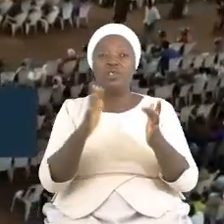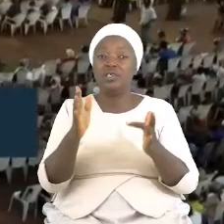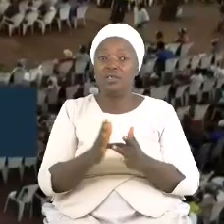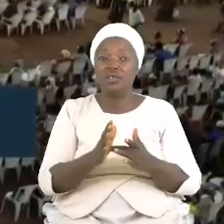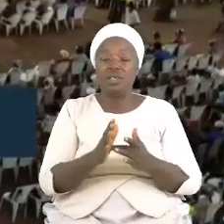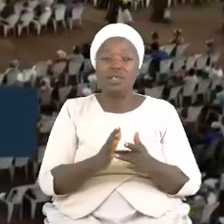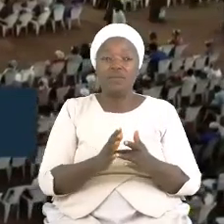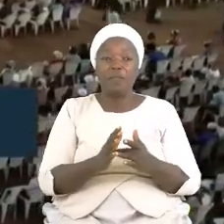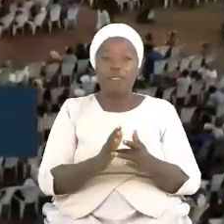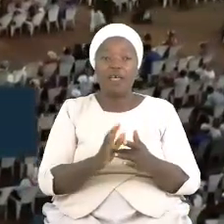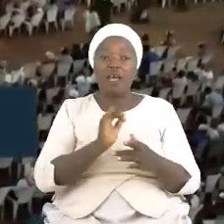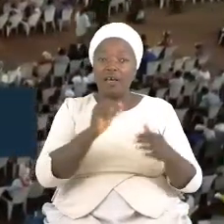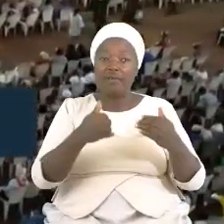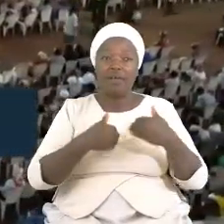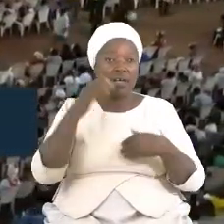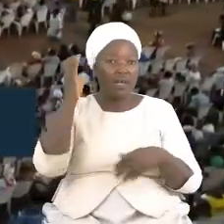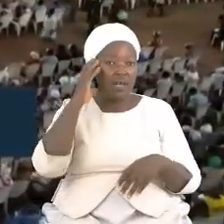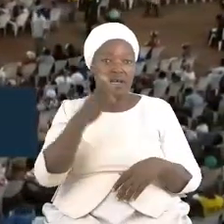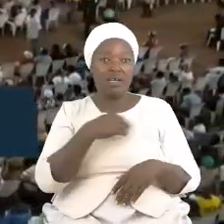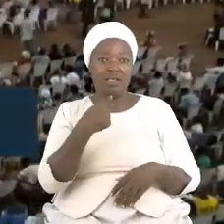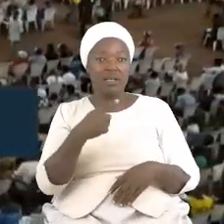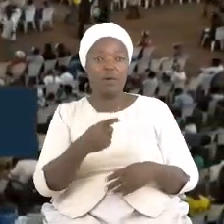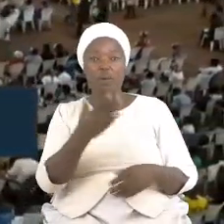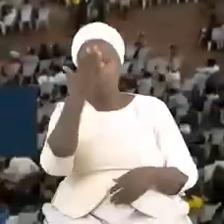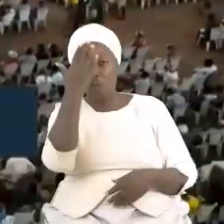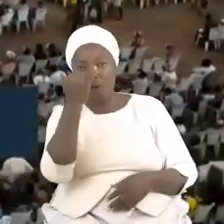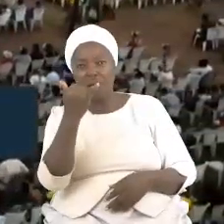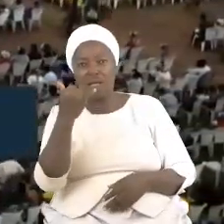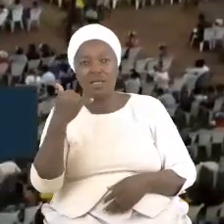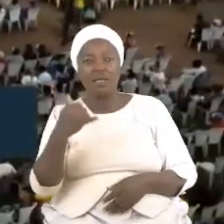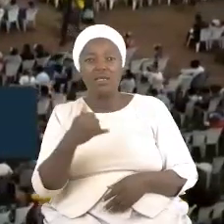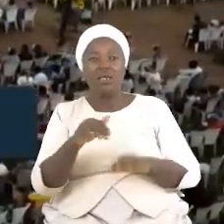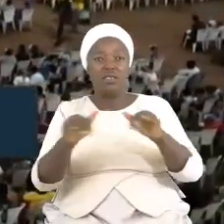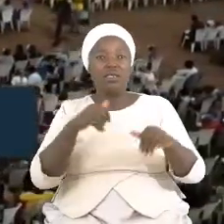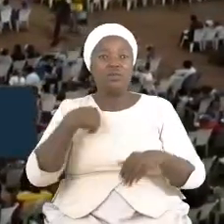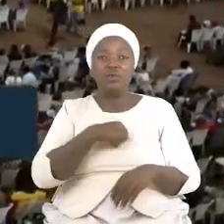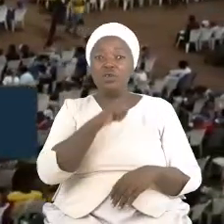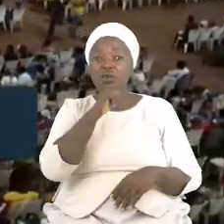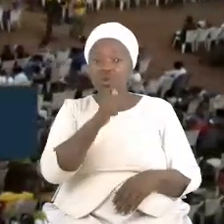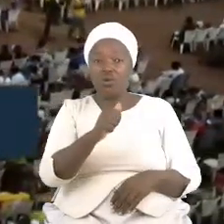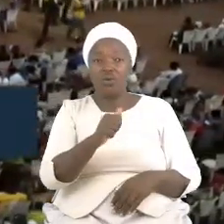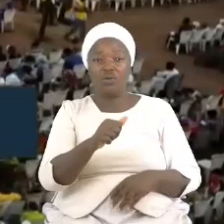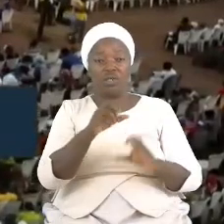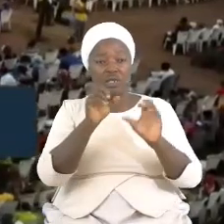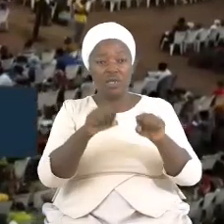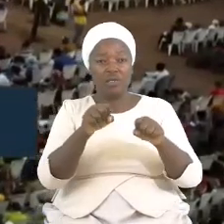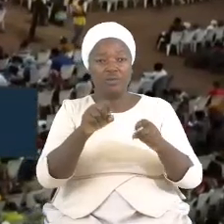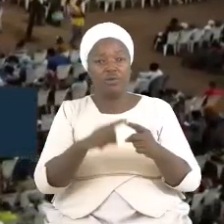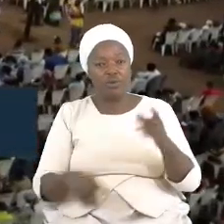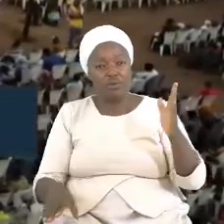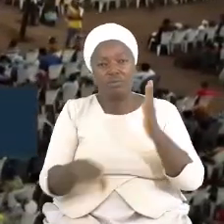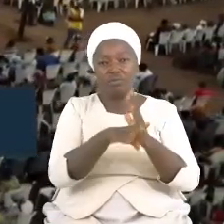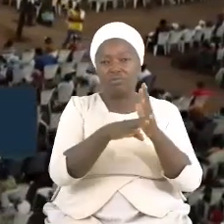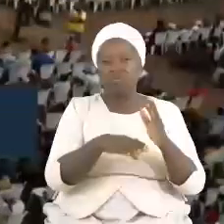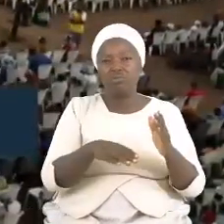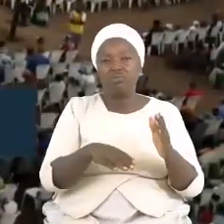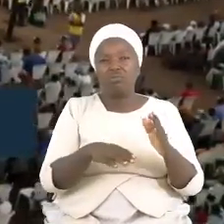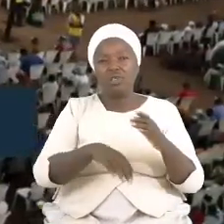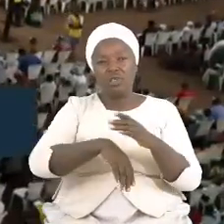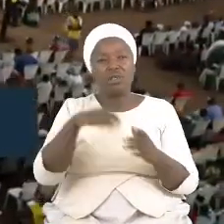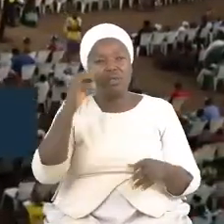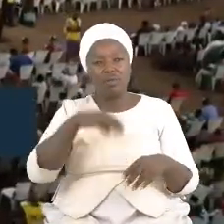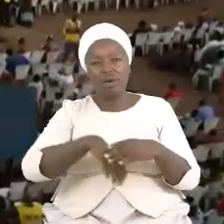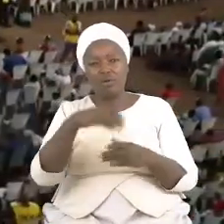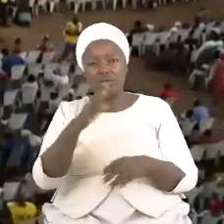and said, "Why could not we cast him out?" Well, one side, you might see